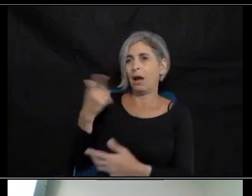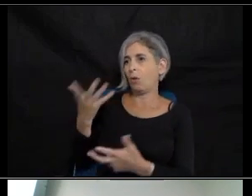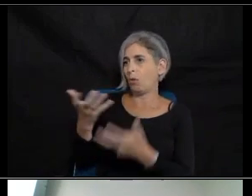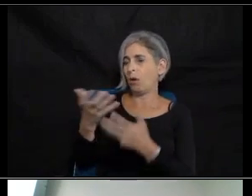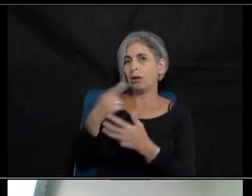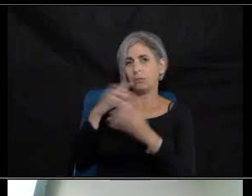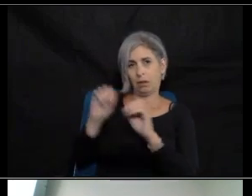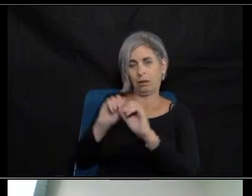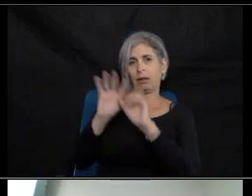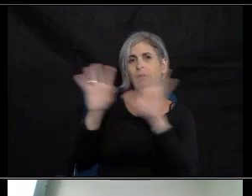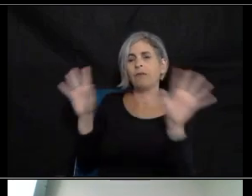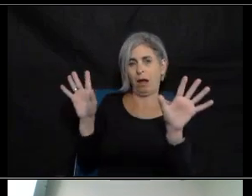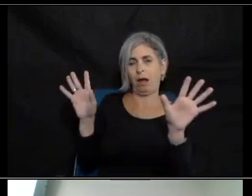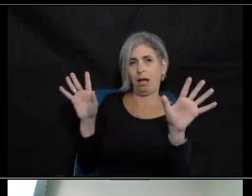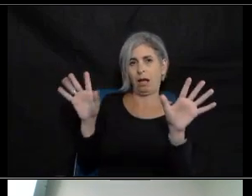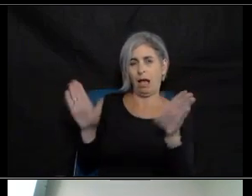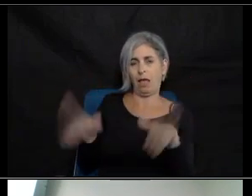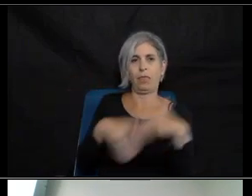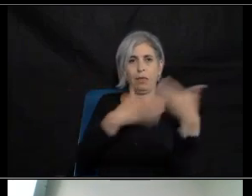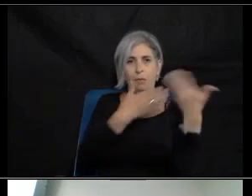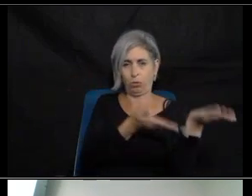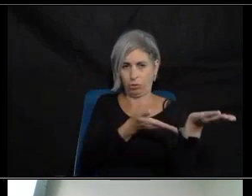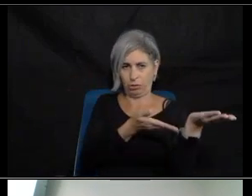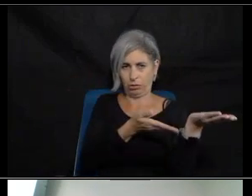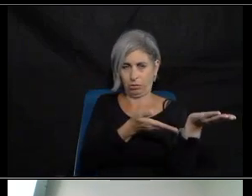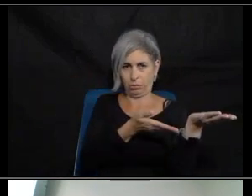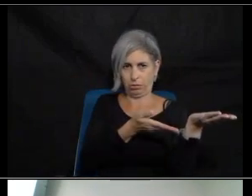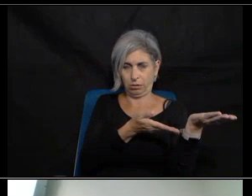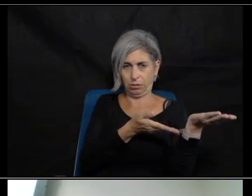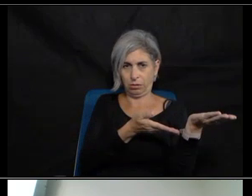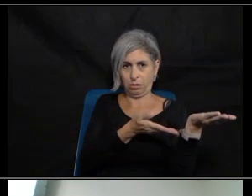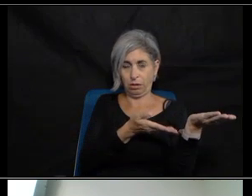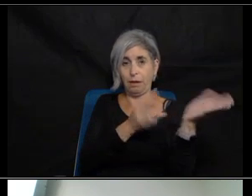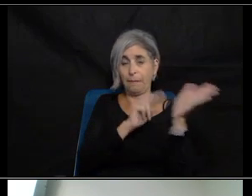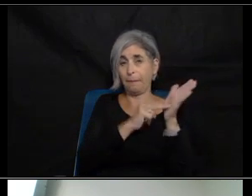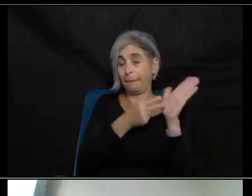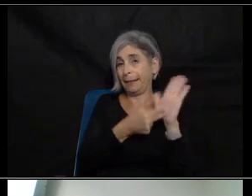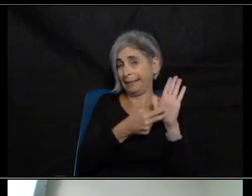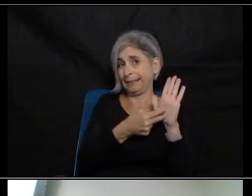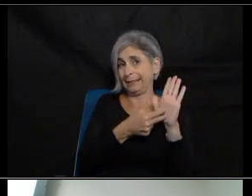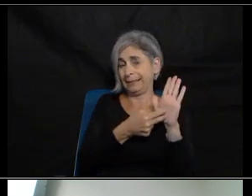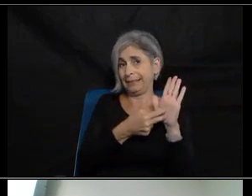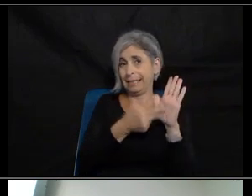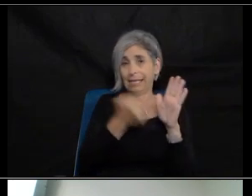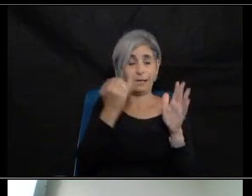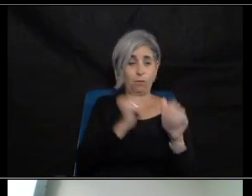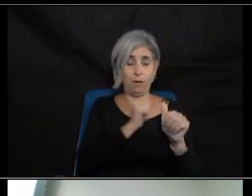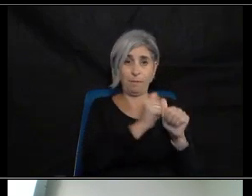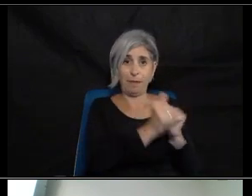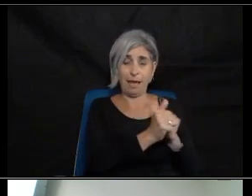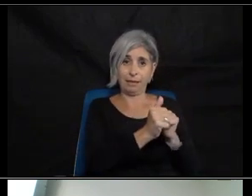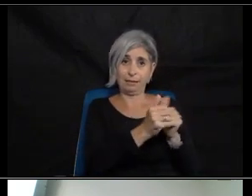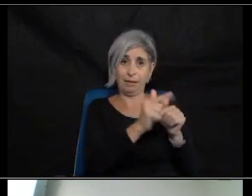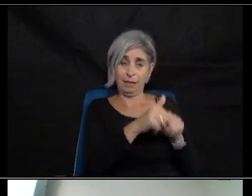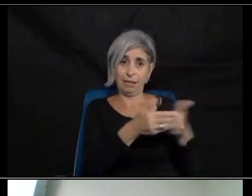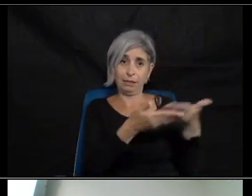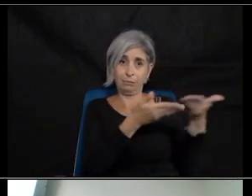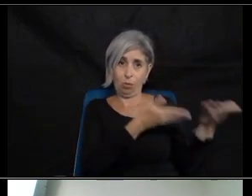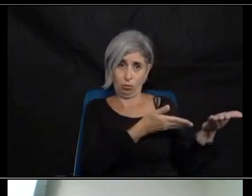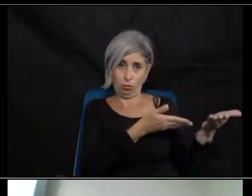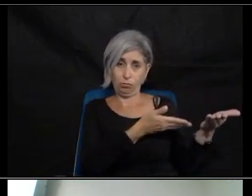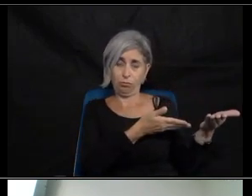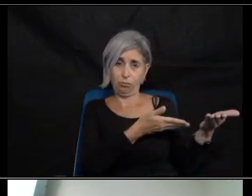of clarification on the motion. So this means if we pass this motion,